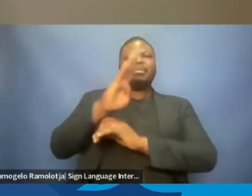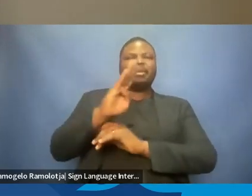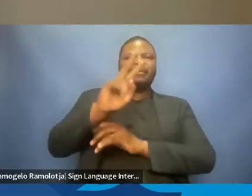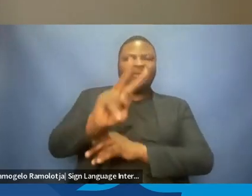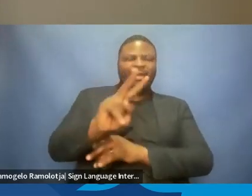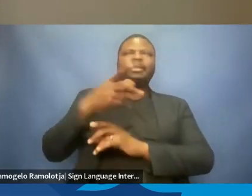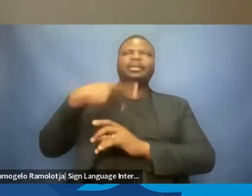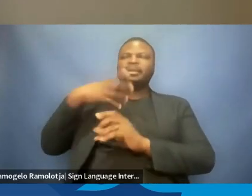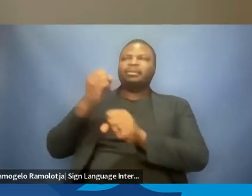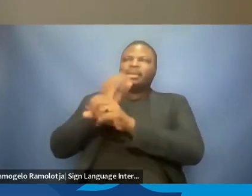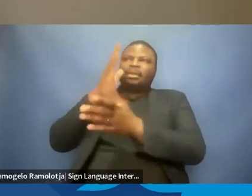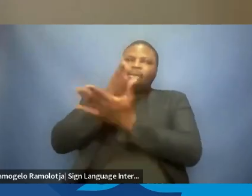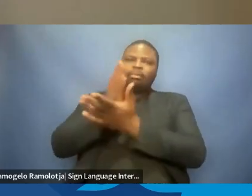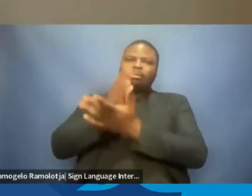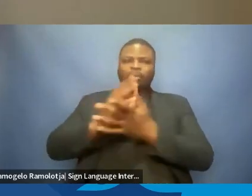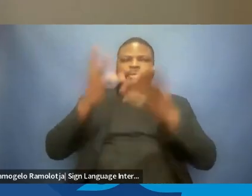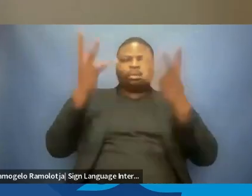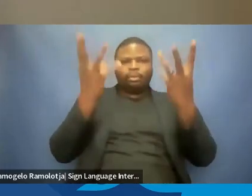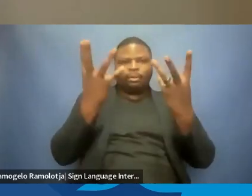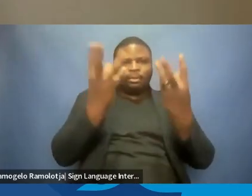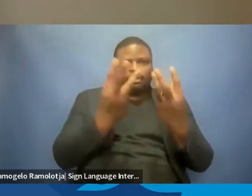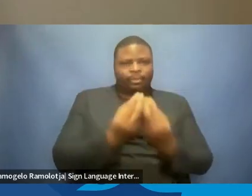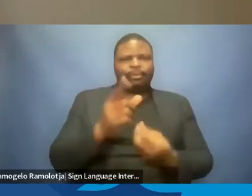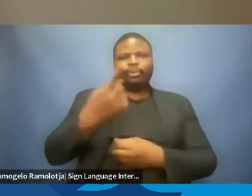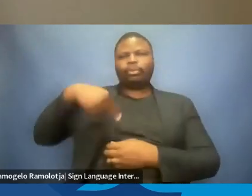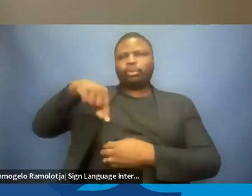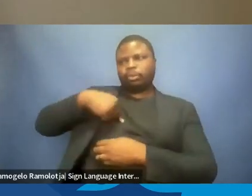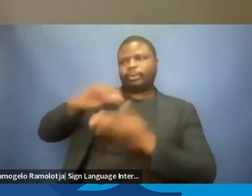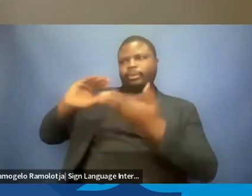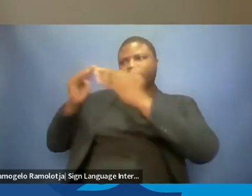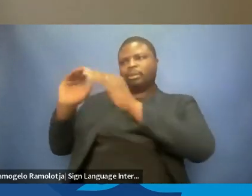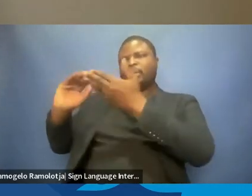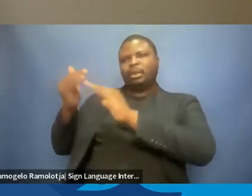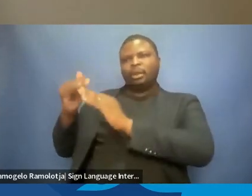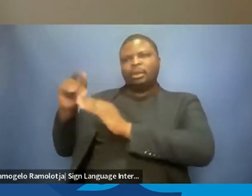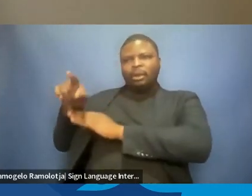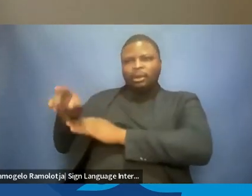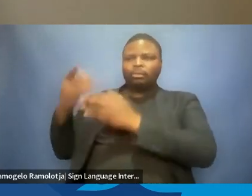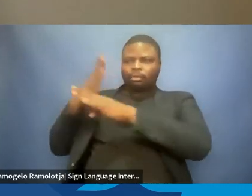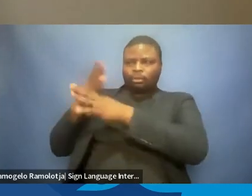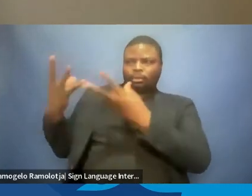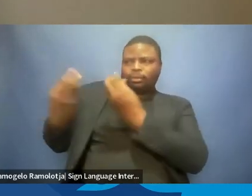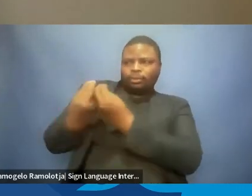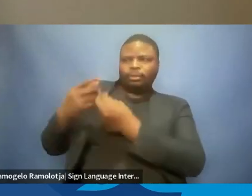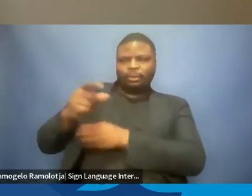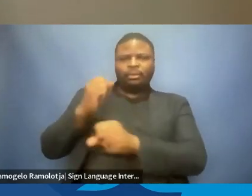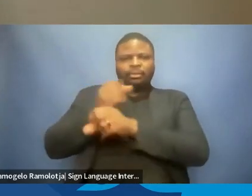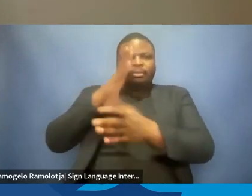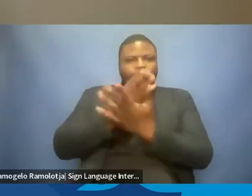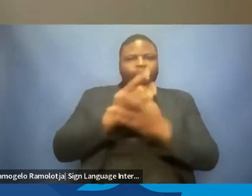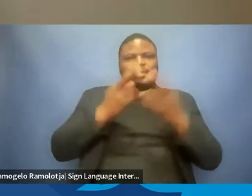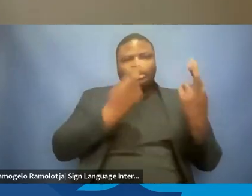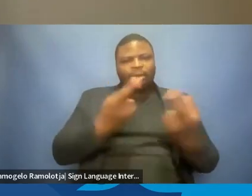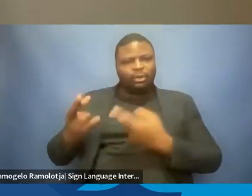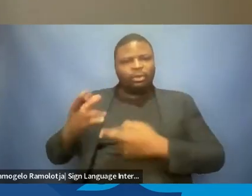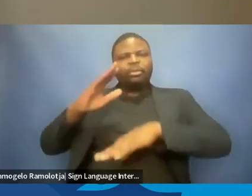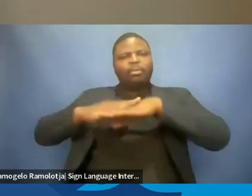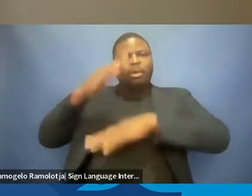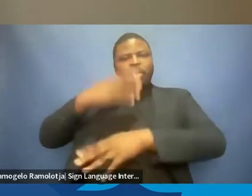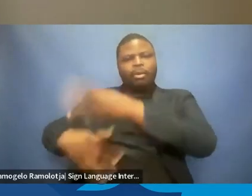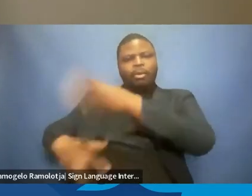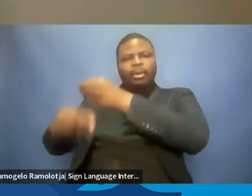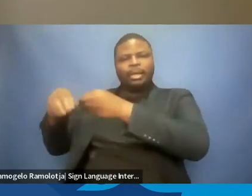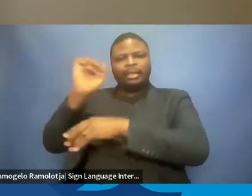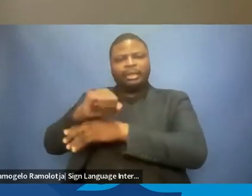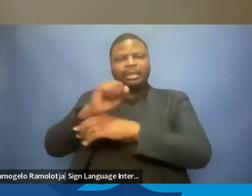strengthening community systems, mobilizing and managing resources, facilitating networking and collaborations, and